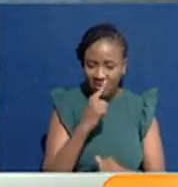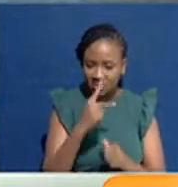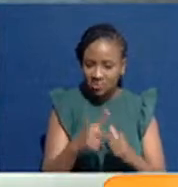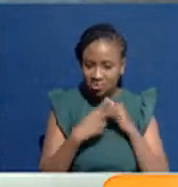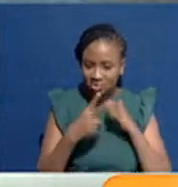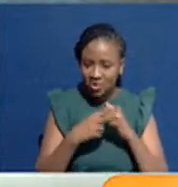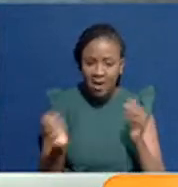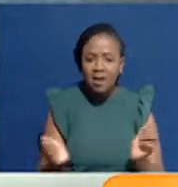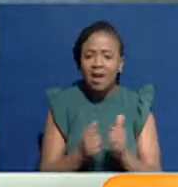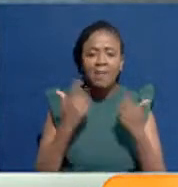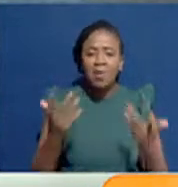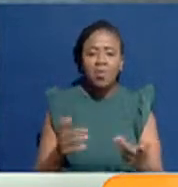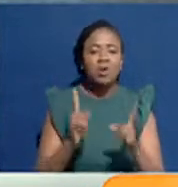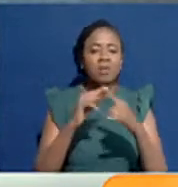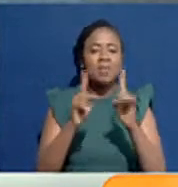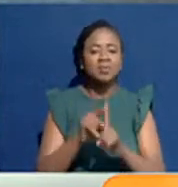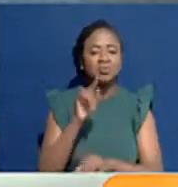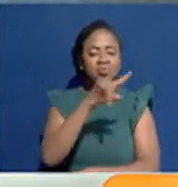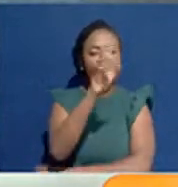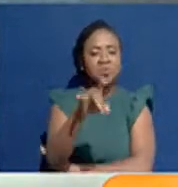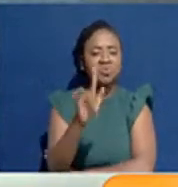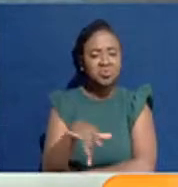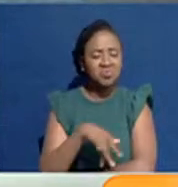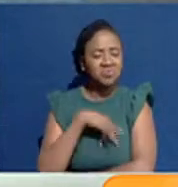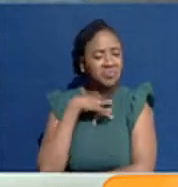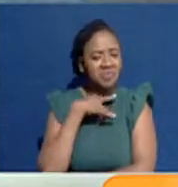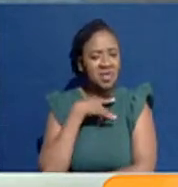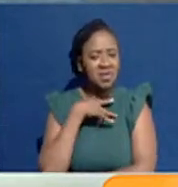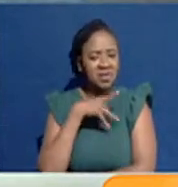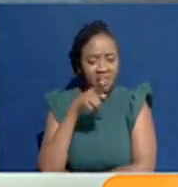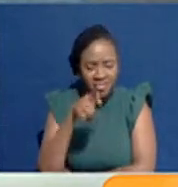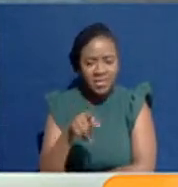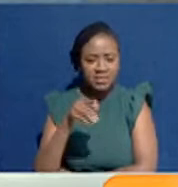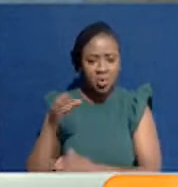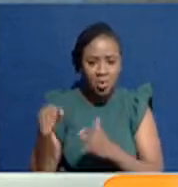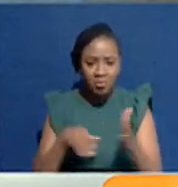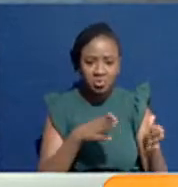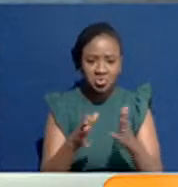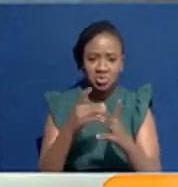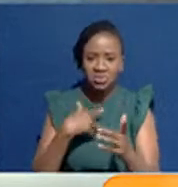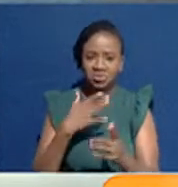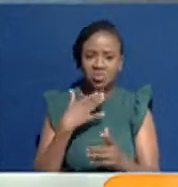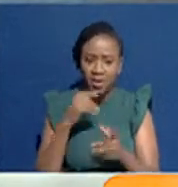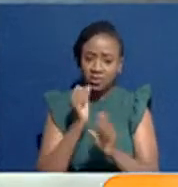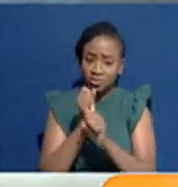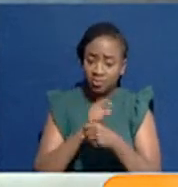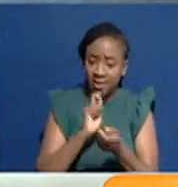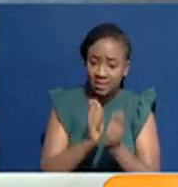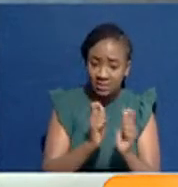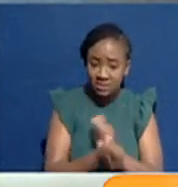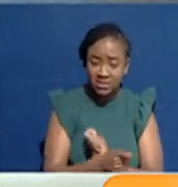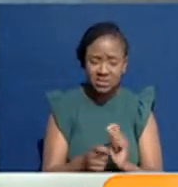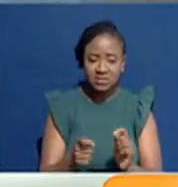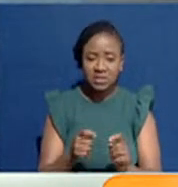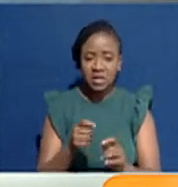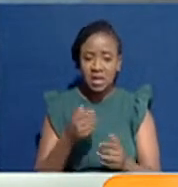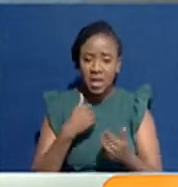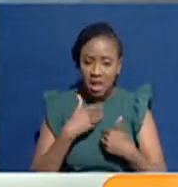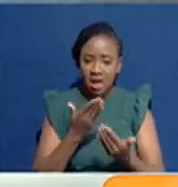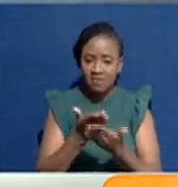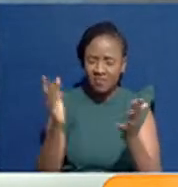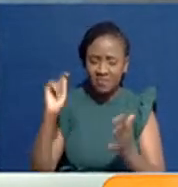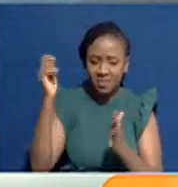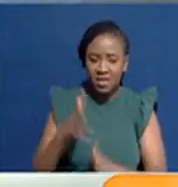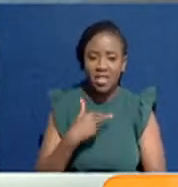think you're kicking away an opportunity to really make changes and have the voice of Kenyans